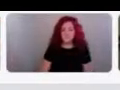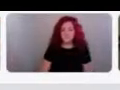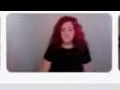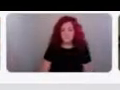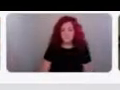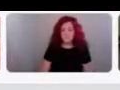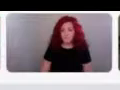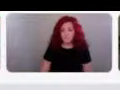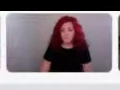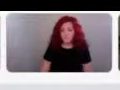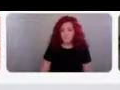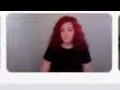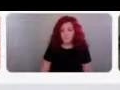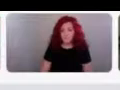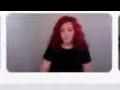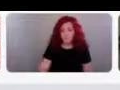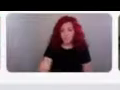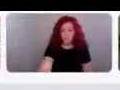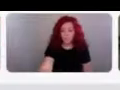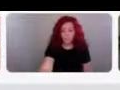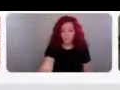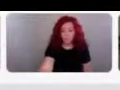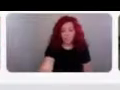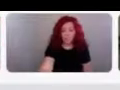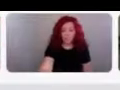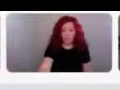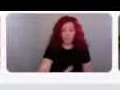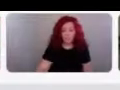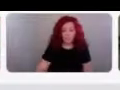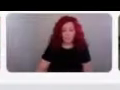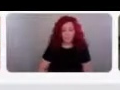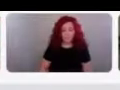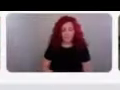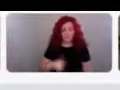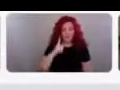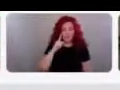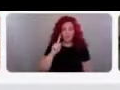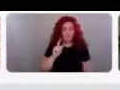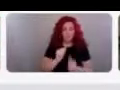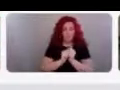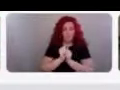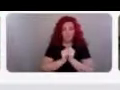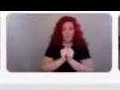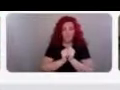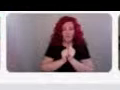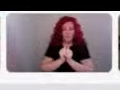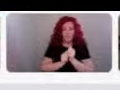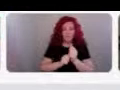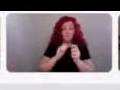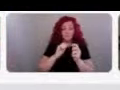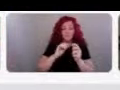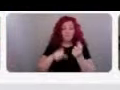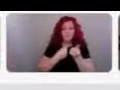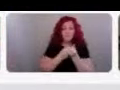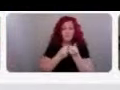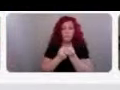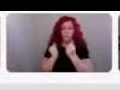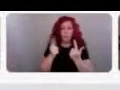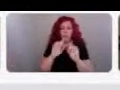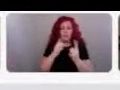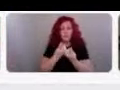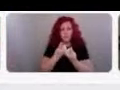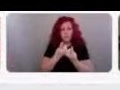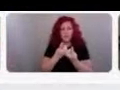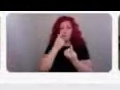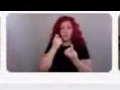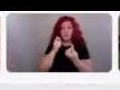okay um i support competitive competitiveness in all districts because i'm a long-time resident of